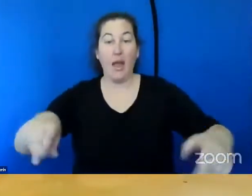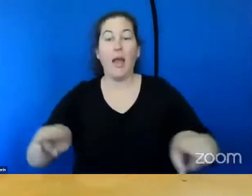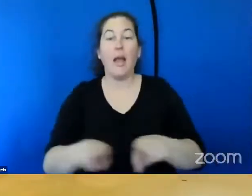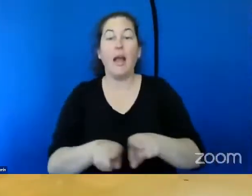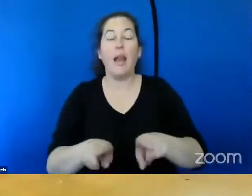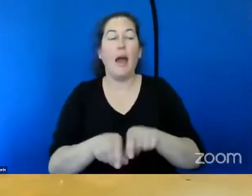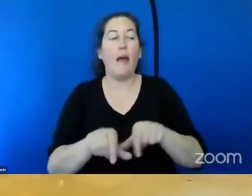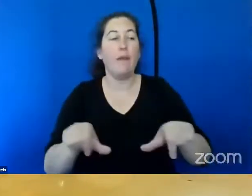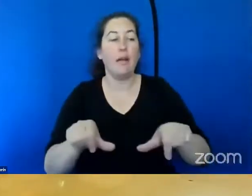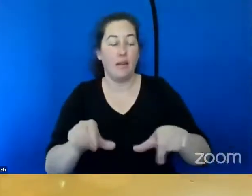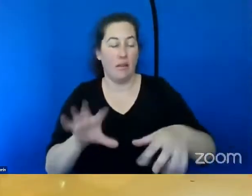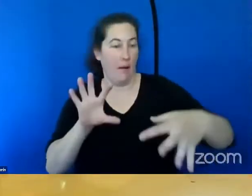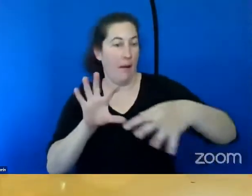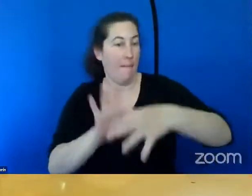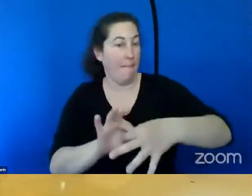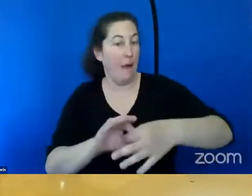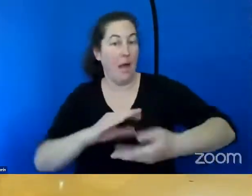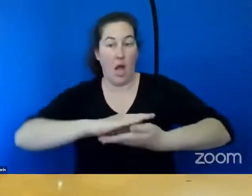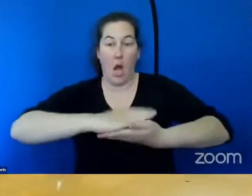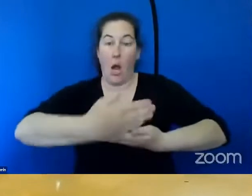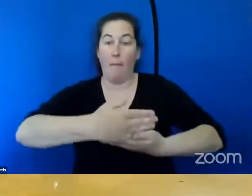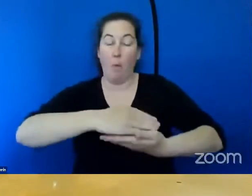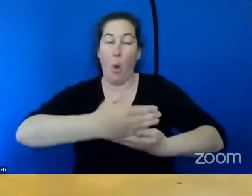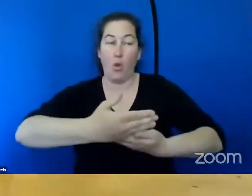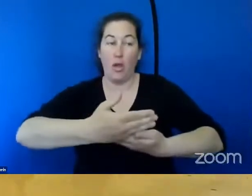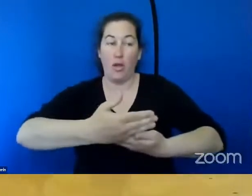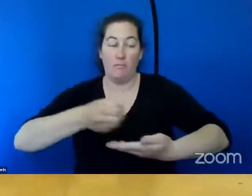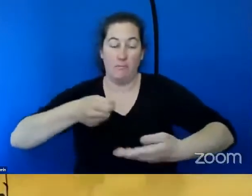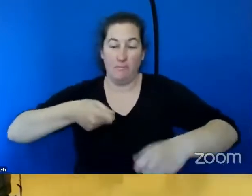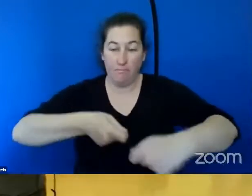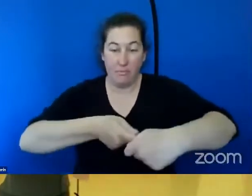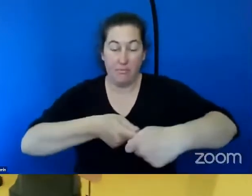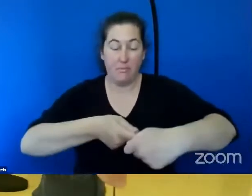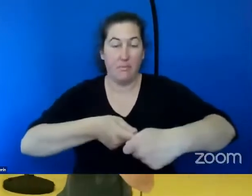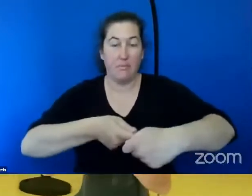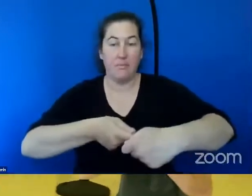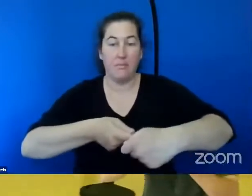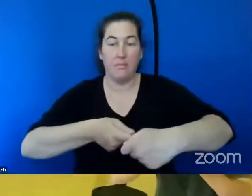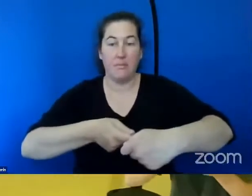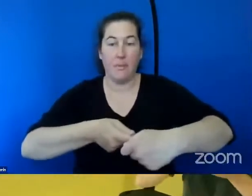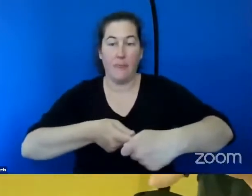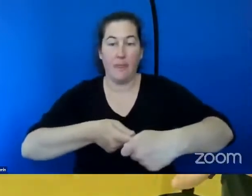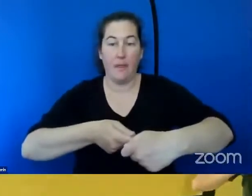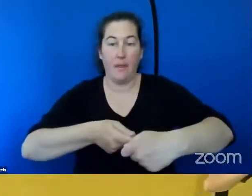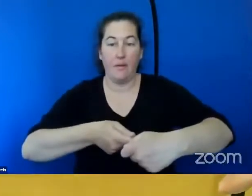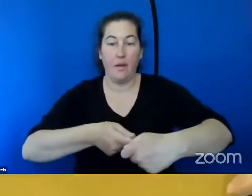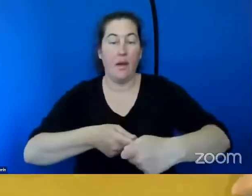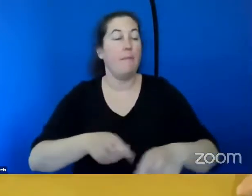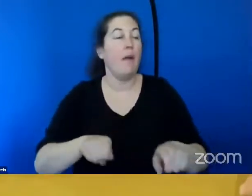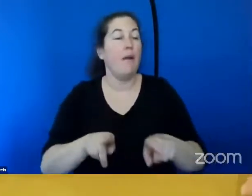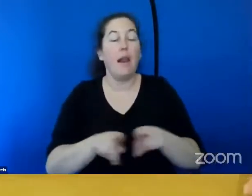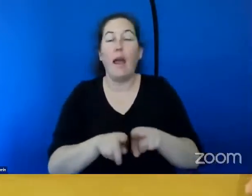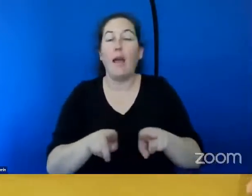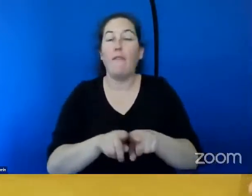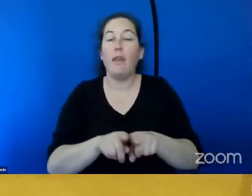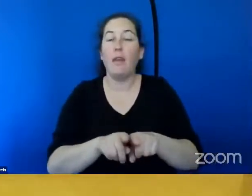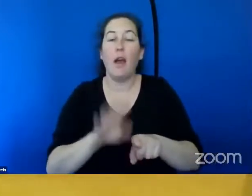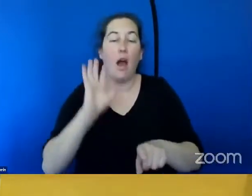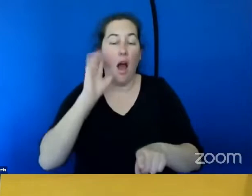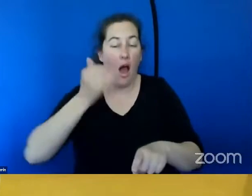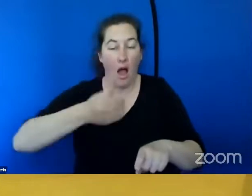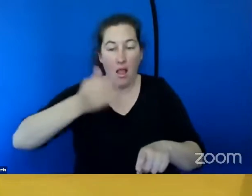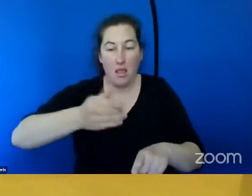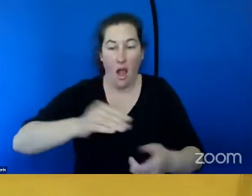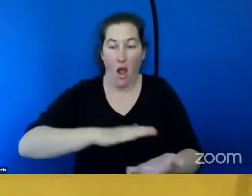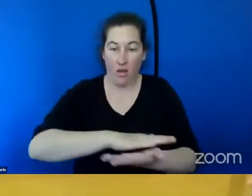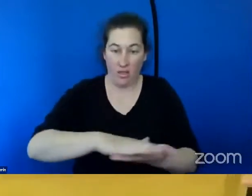on the target. Almost missed the target, but he can still manipulate it. So if the object would fall on the floor, it's a fail,